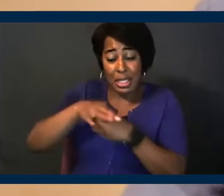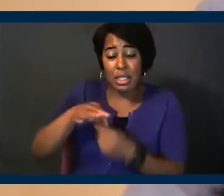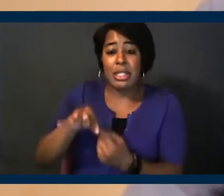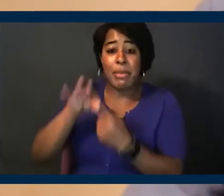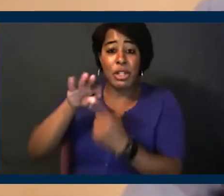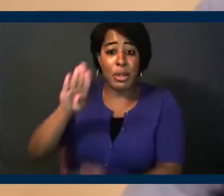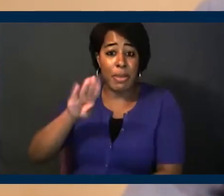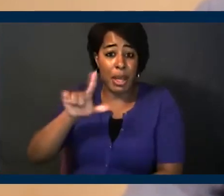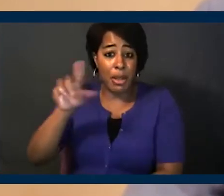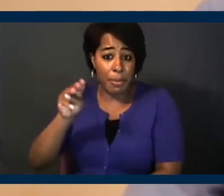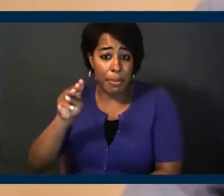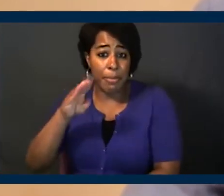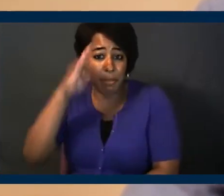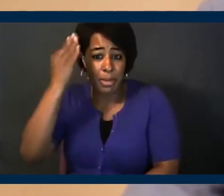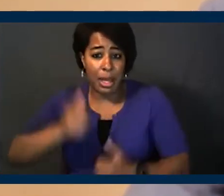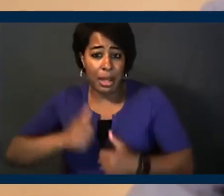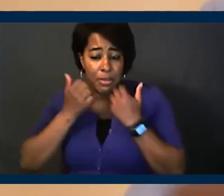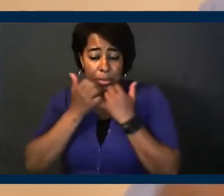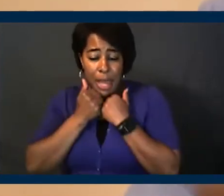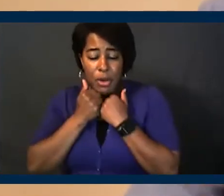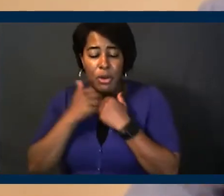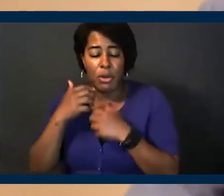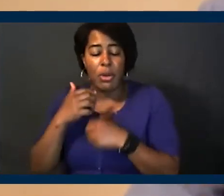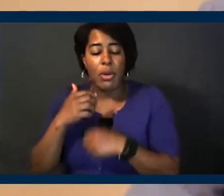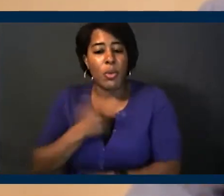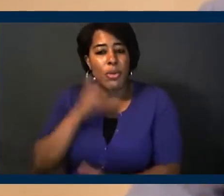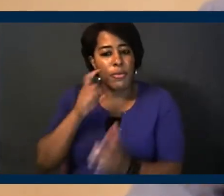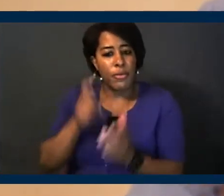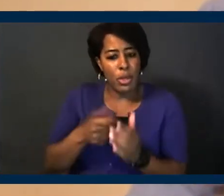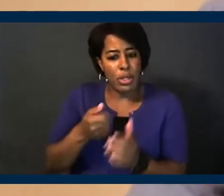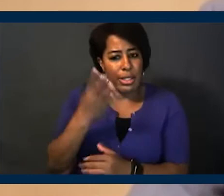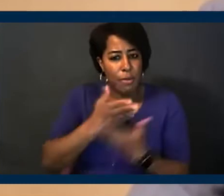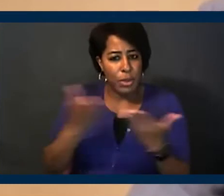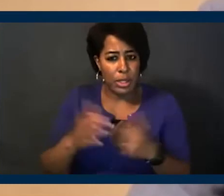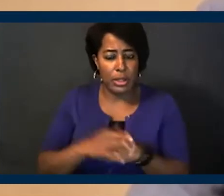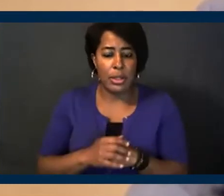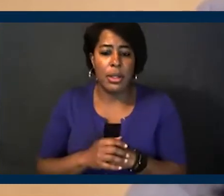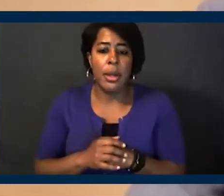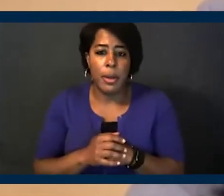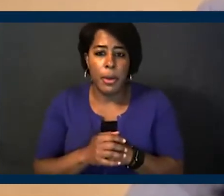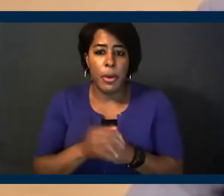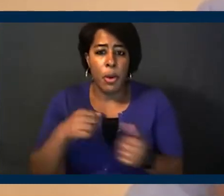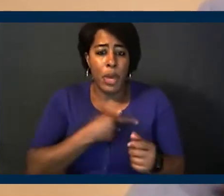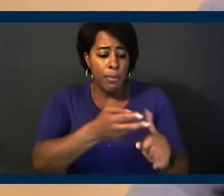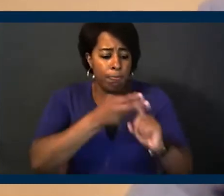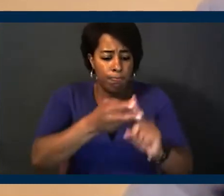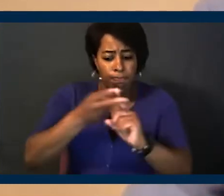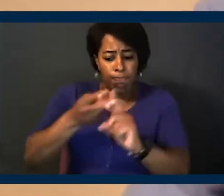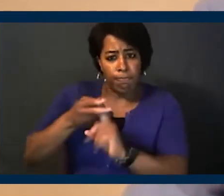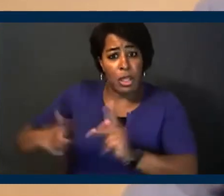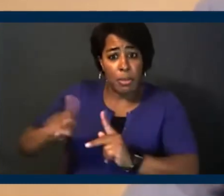years is a couple things. One, the recruitment of candidates who are not only ready to lead, but can, like